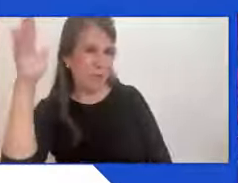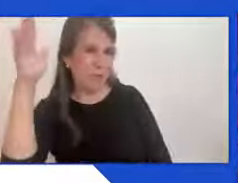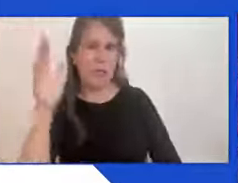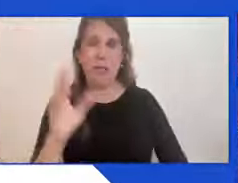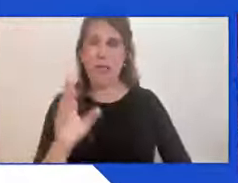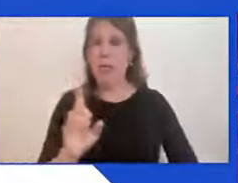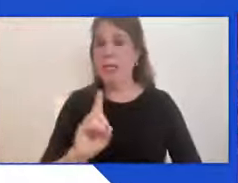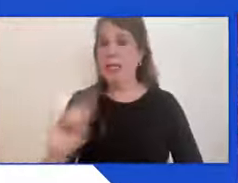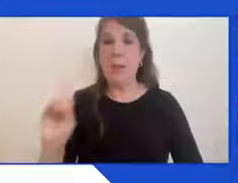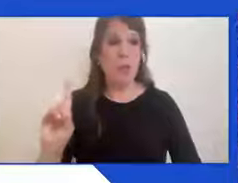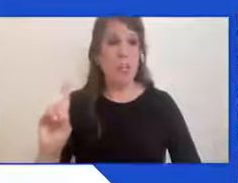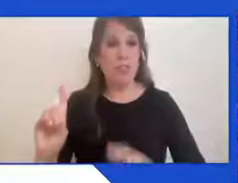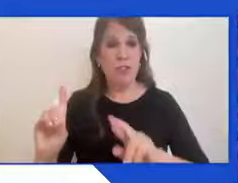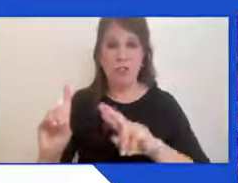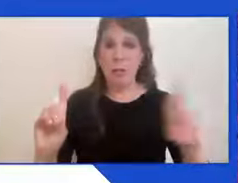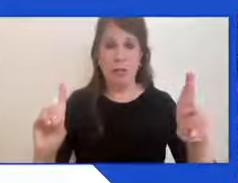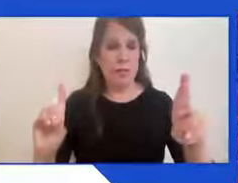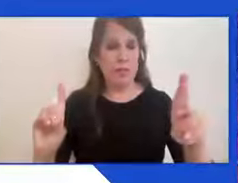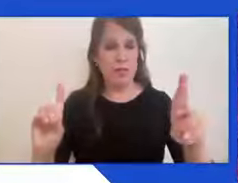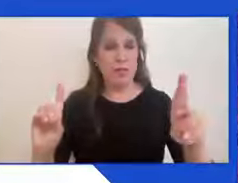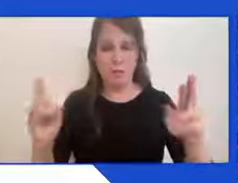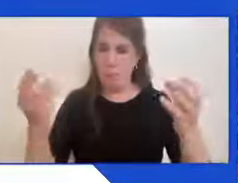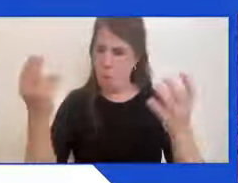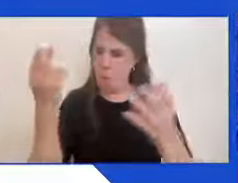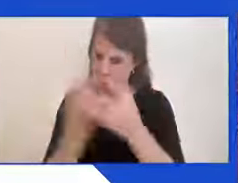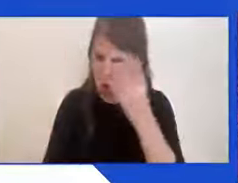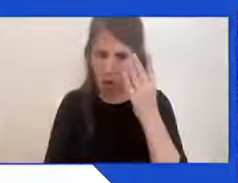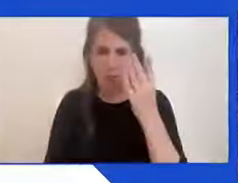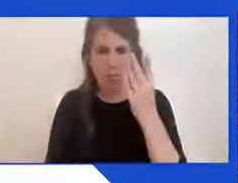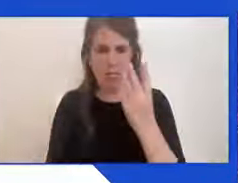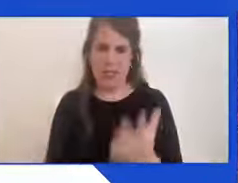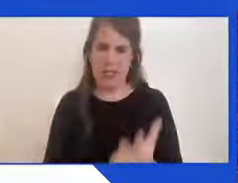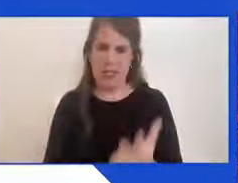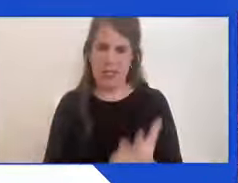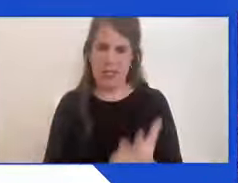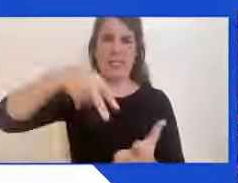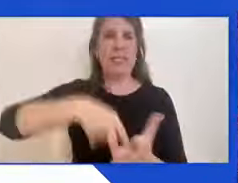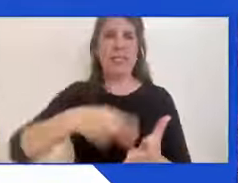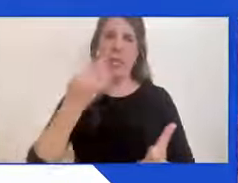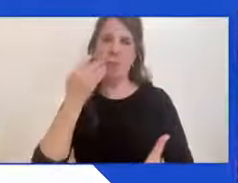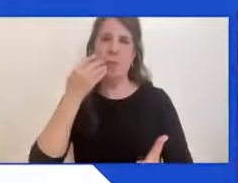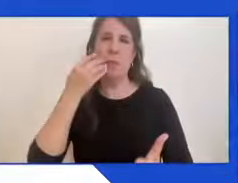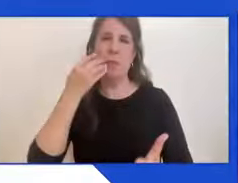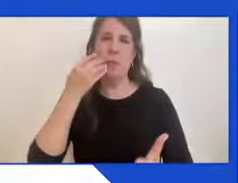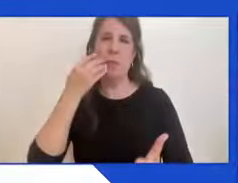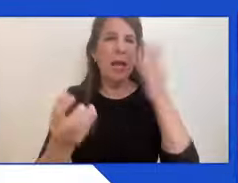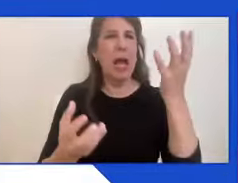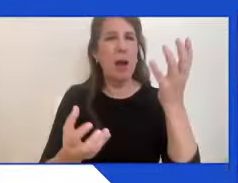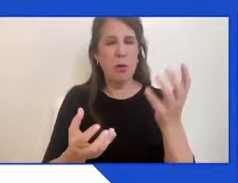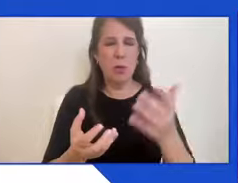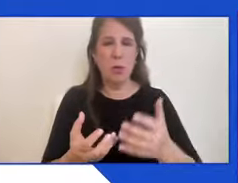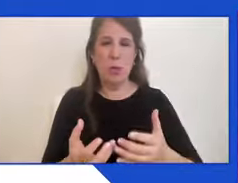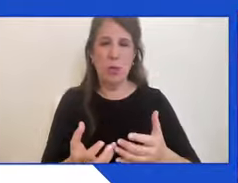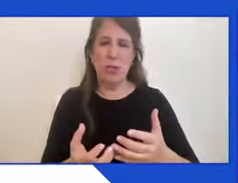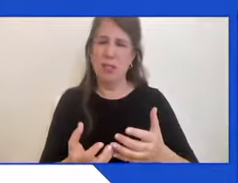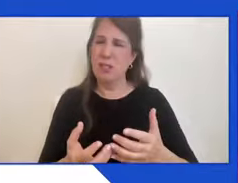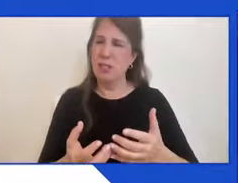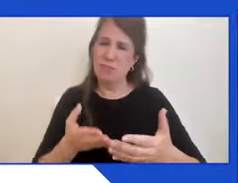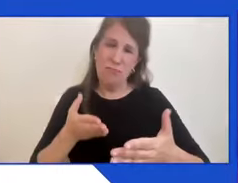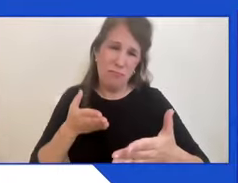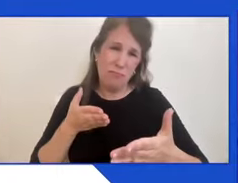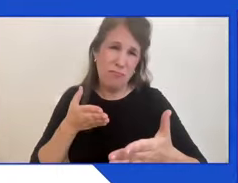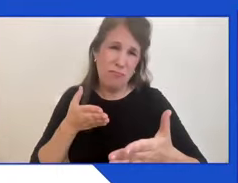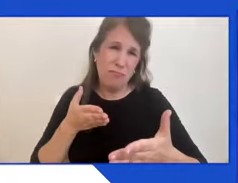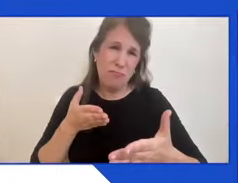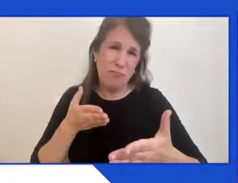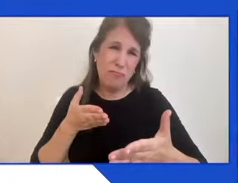Democrats and Republicans alike are standing up and speaking out, decrying